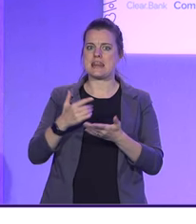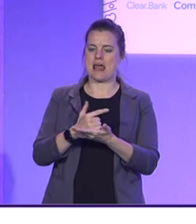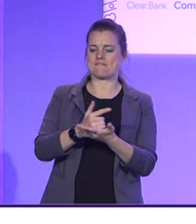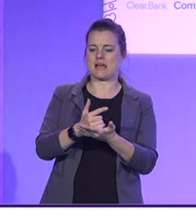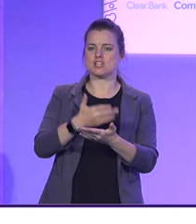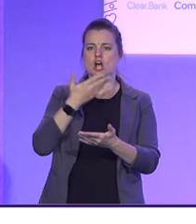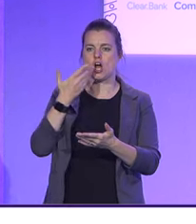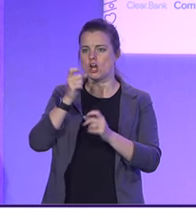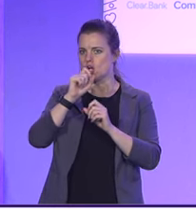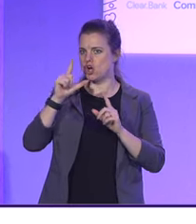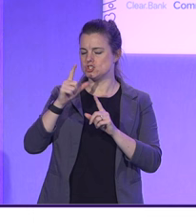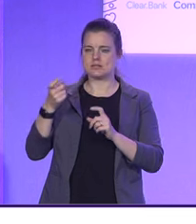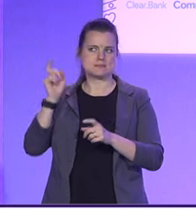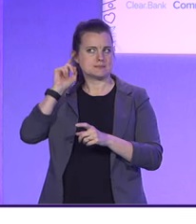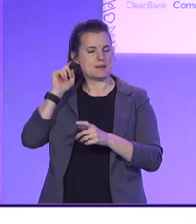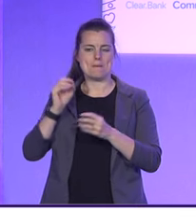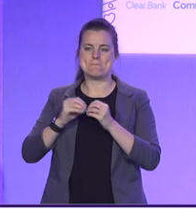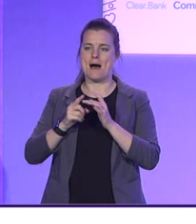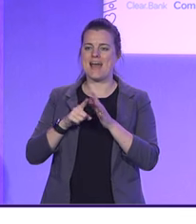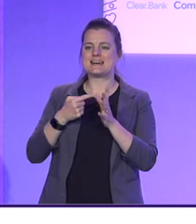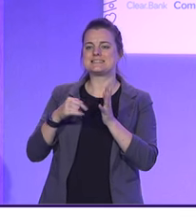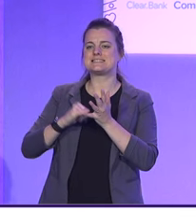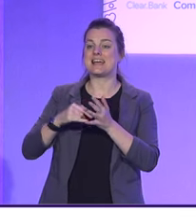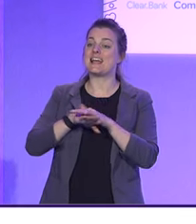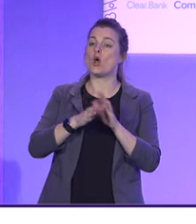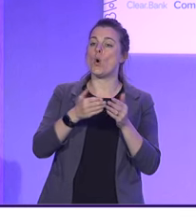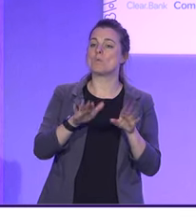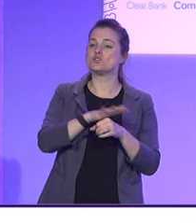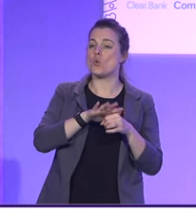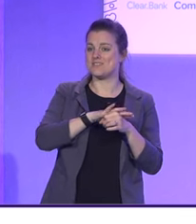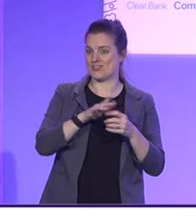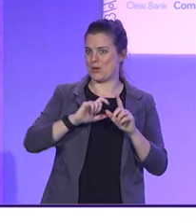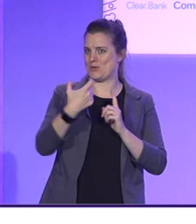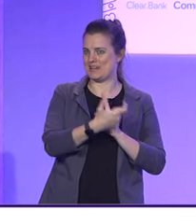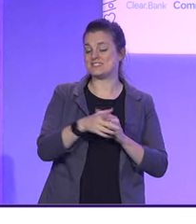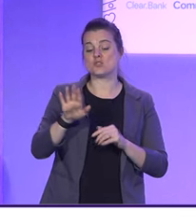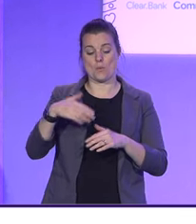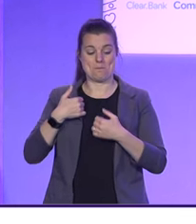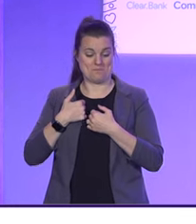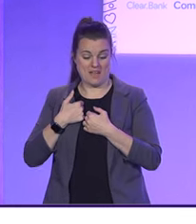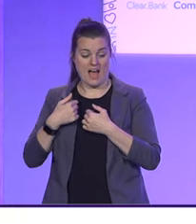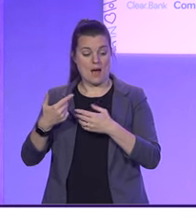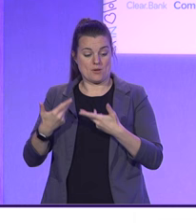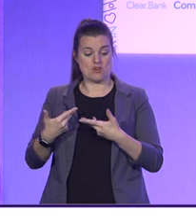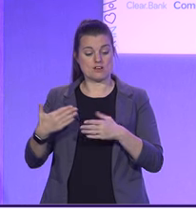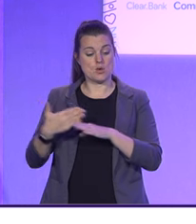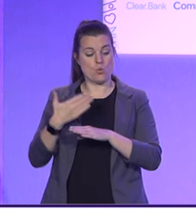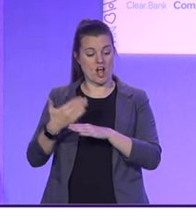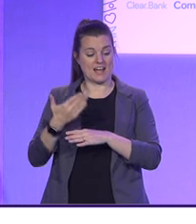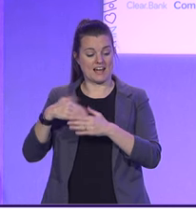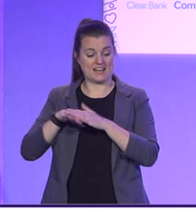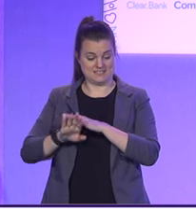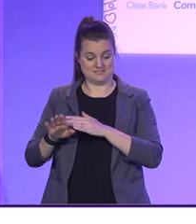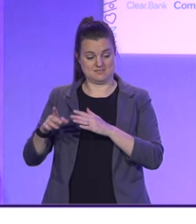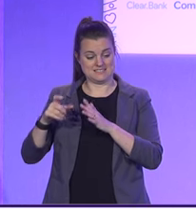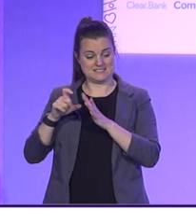in open source communities. So who am I? I'm Aakansha, and I'm currently working as a DevRel at WeMake Devs.